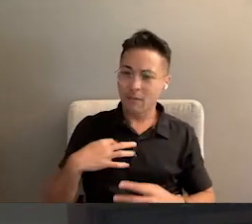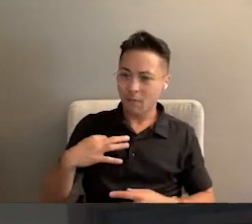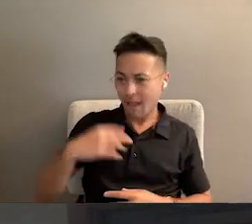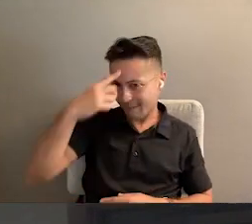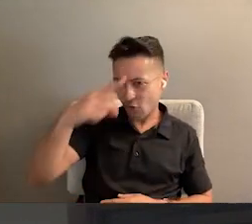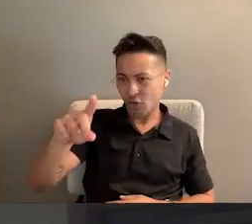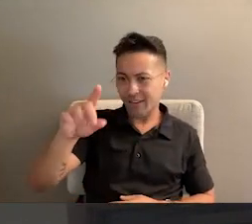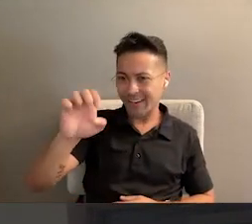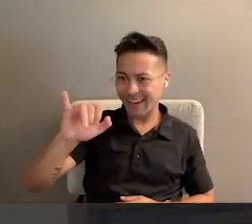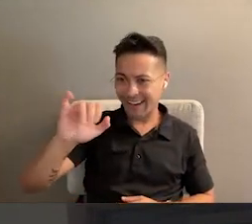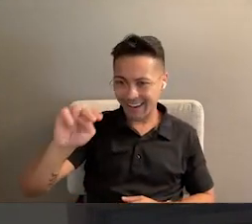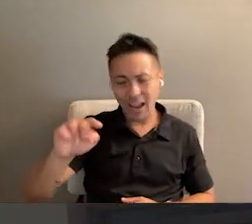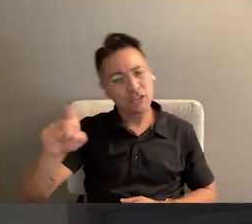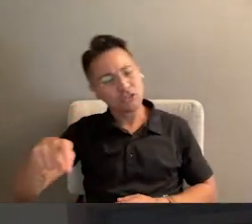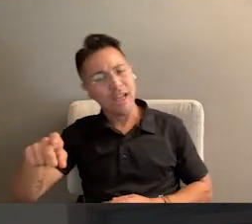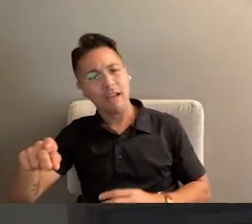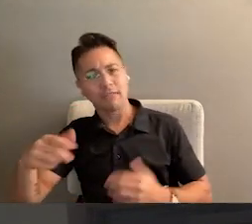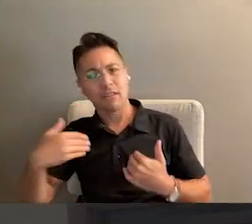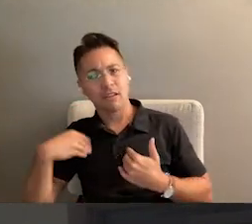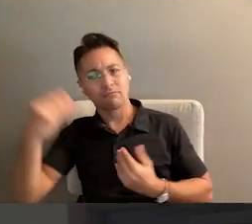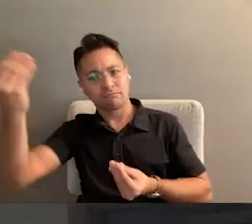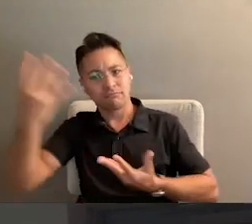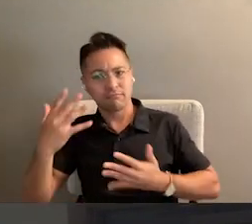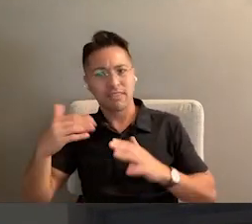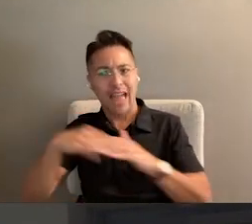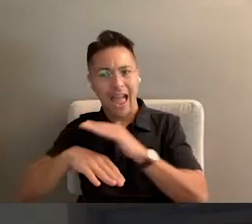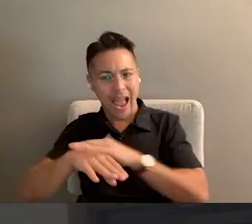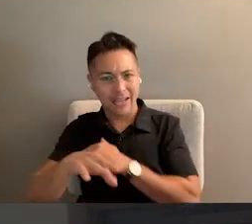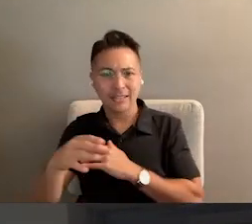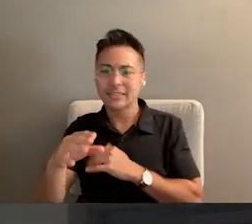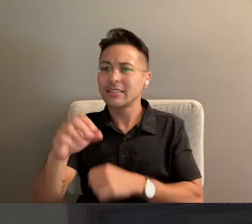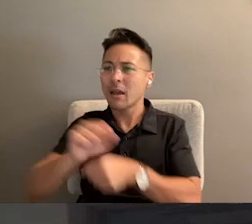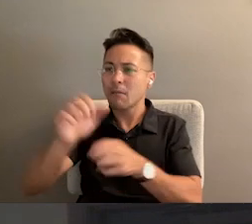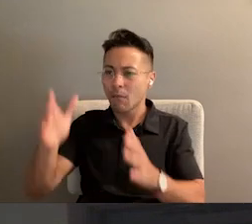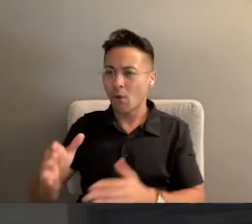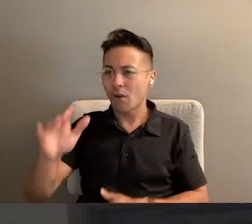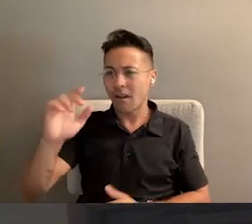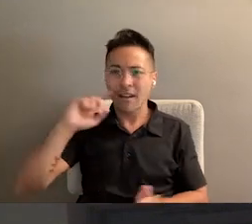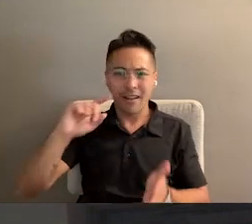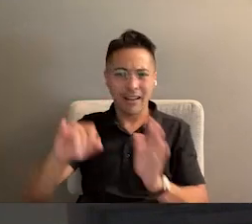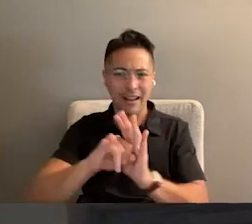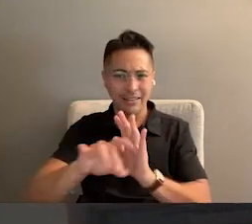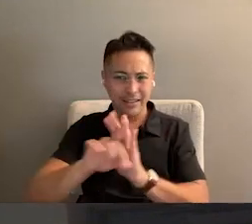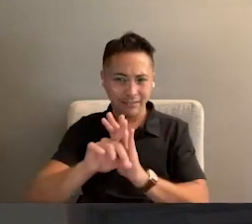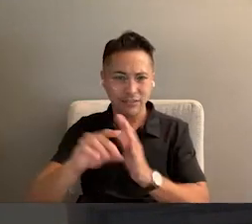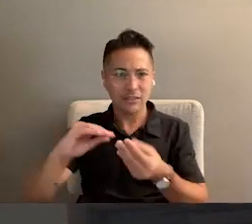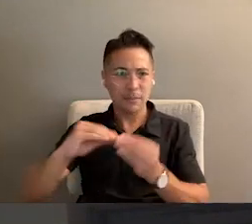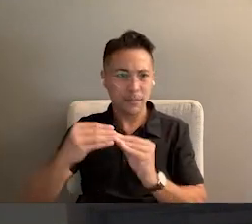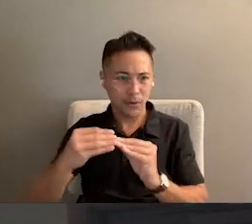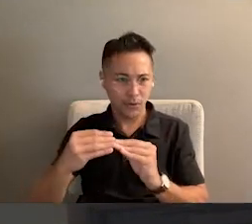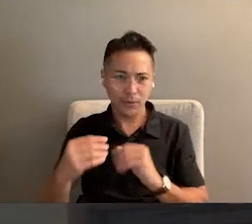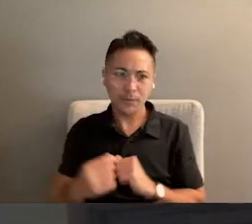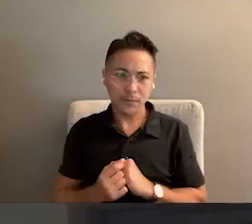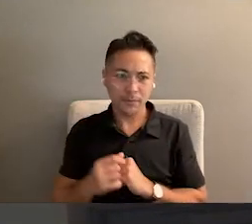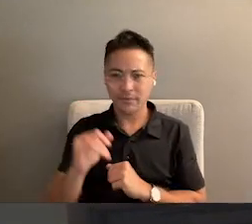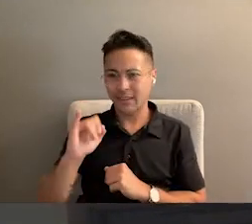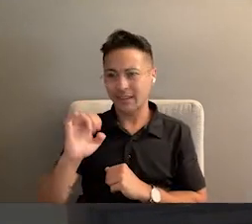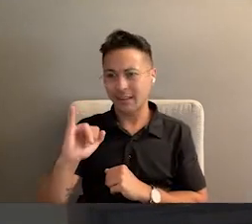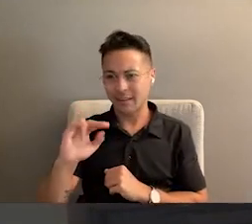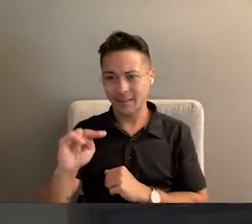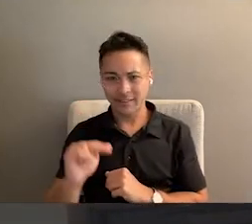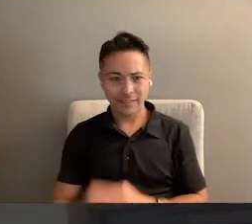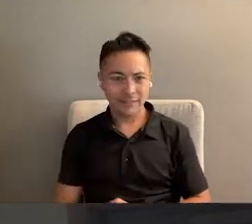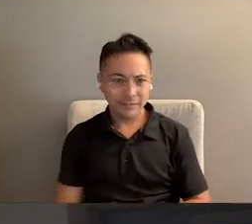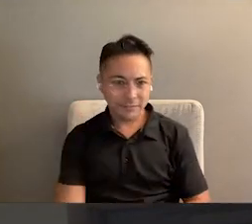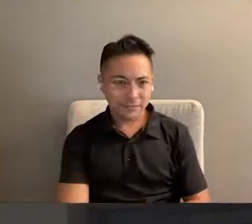bit faster because we won't have to apply for an EIN. We just have to gain access to that EIN again. Employer identification number. I